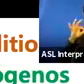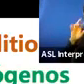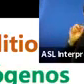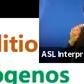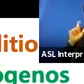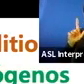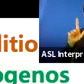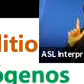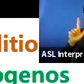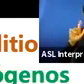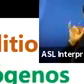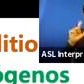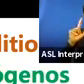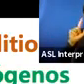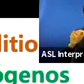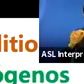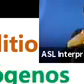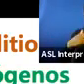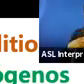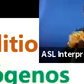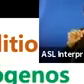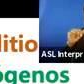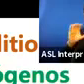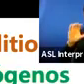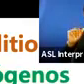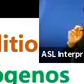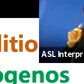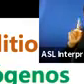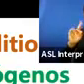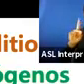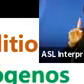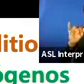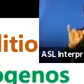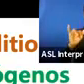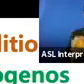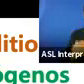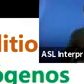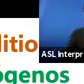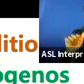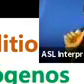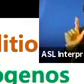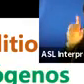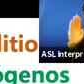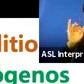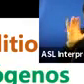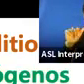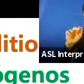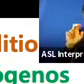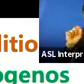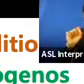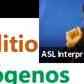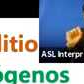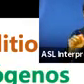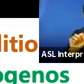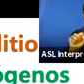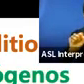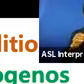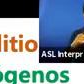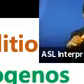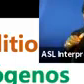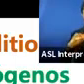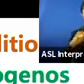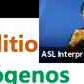as Candida albicans, one of the most common fungal friends living with us